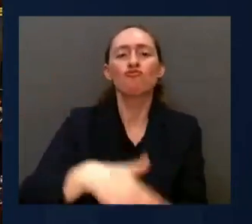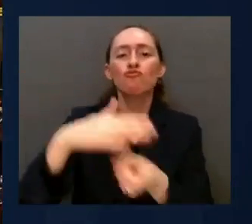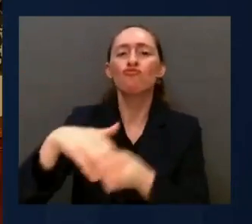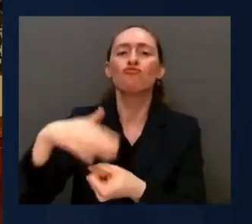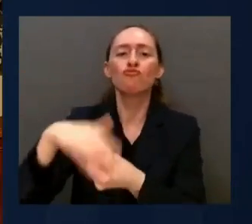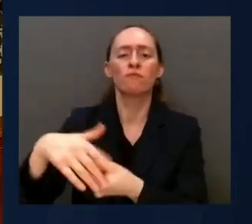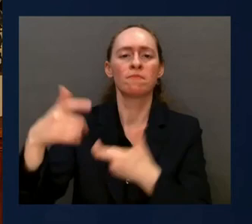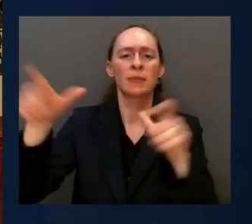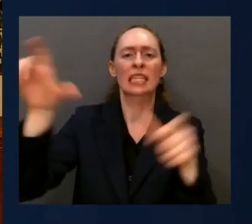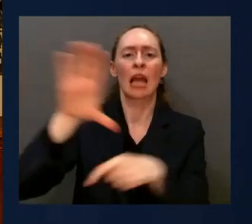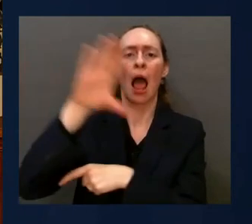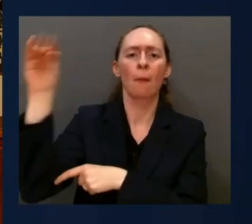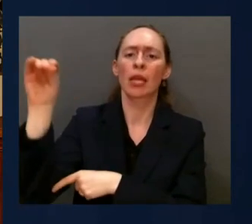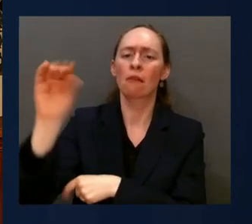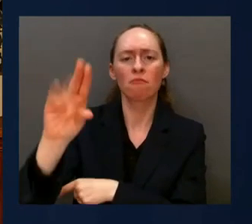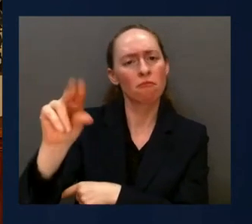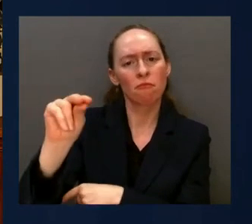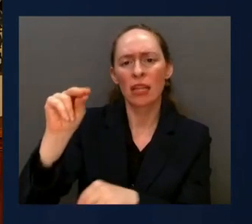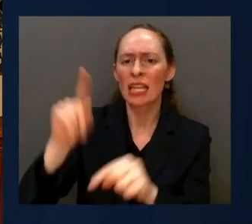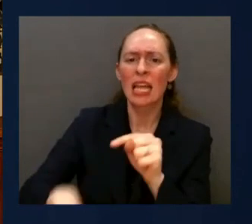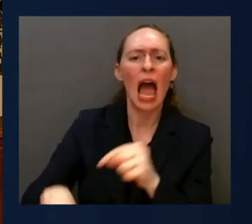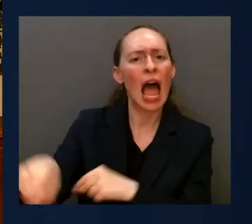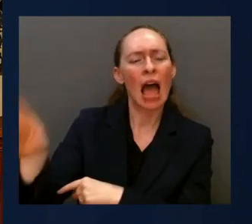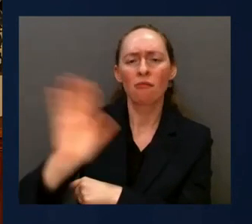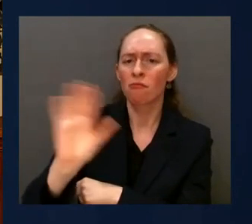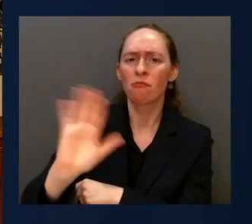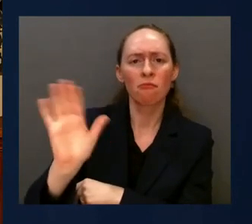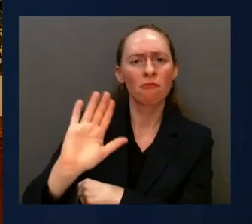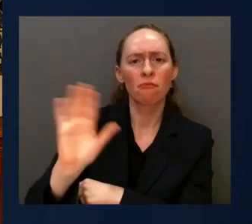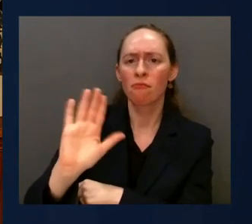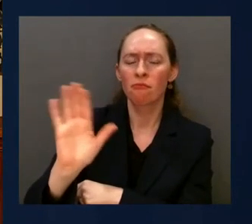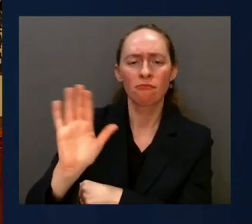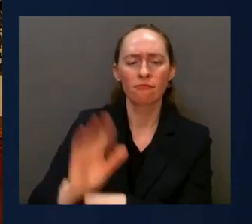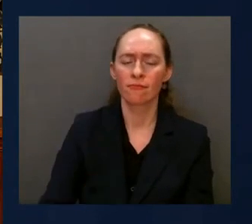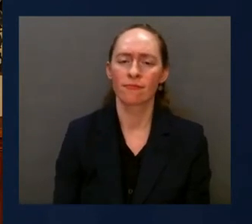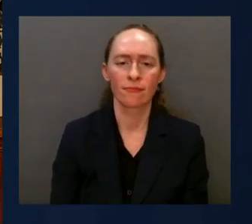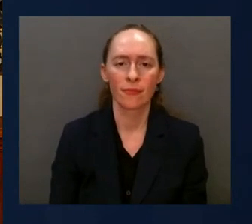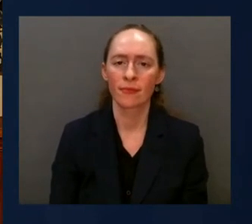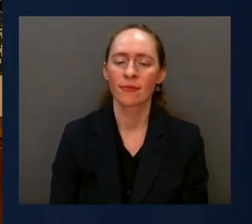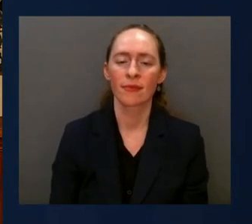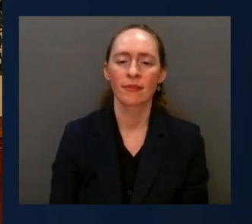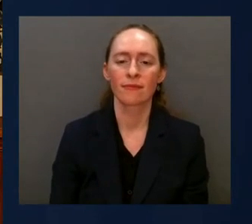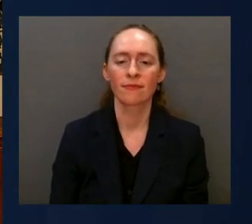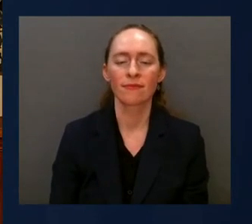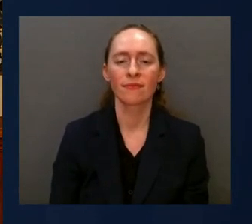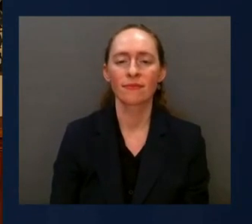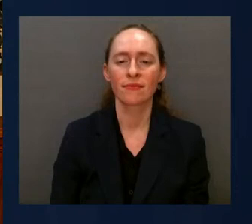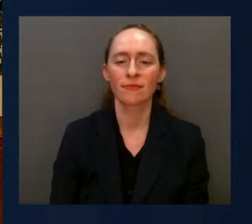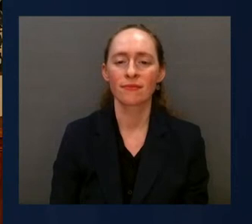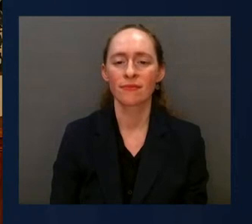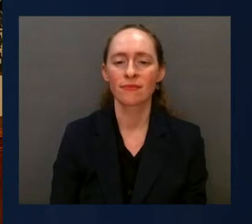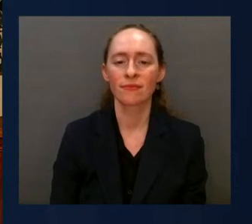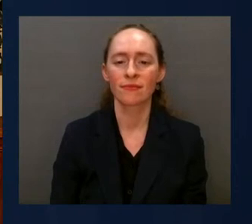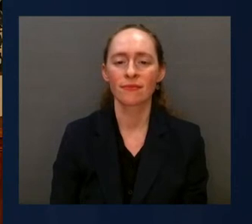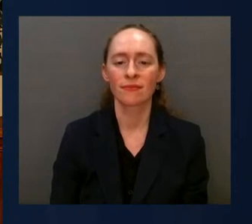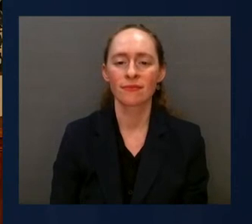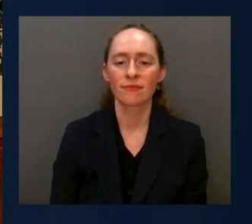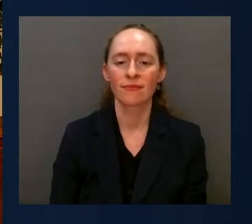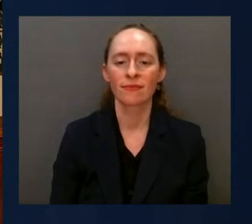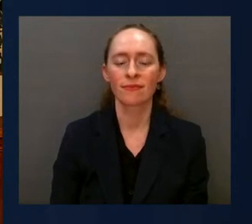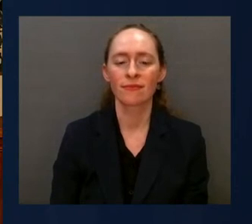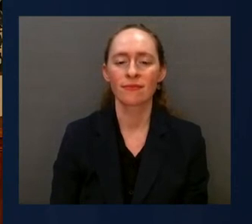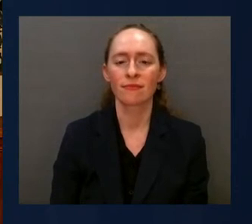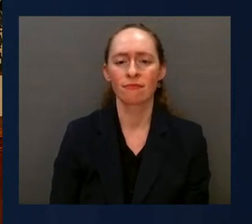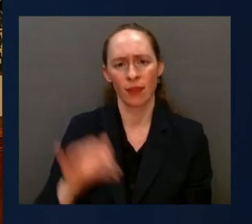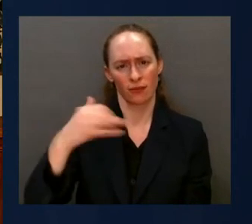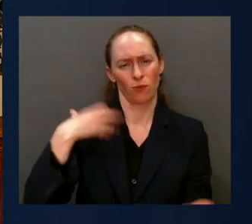My administration is also taking on junk fees, those hidden surcharges too many companies use to make you pay more. For